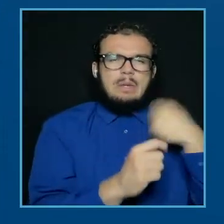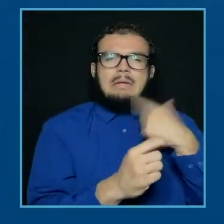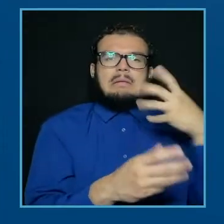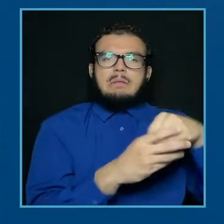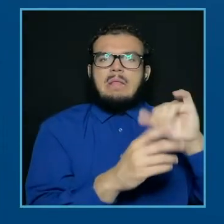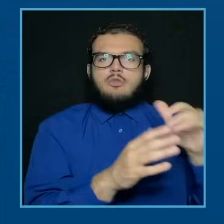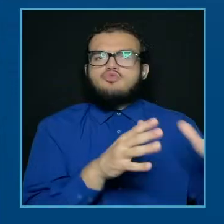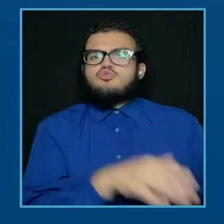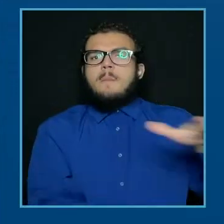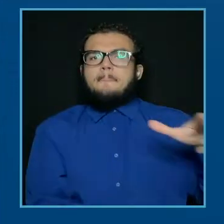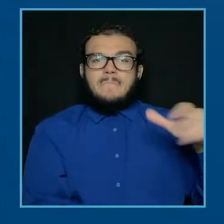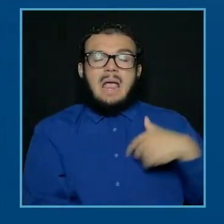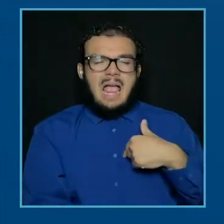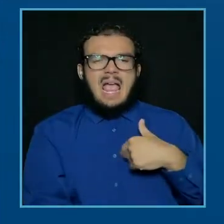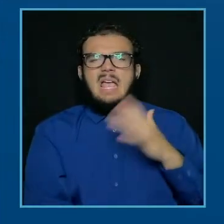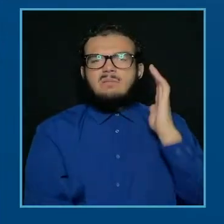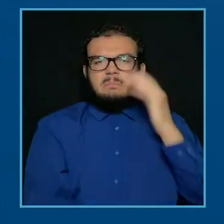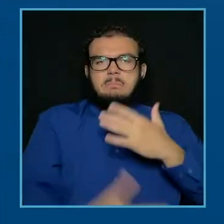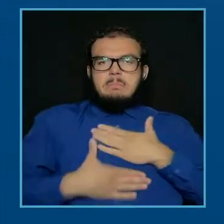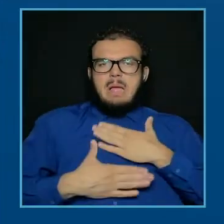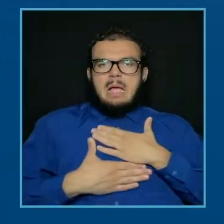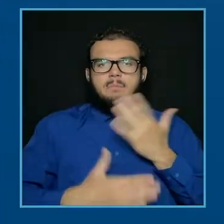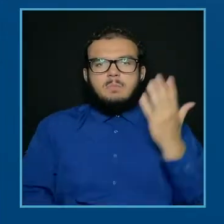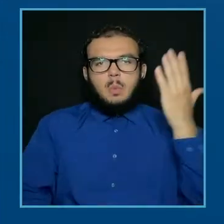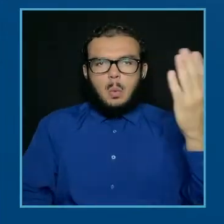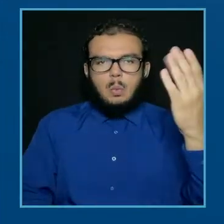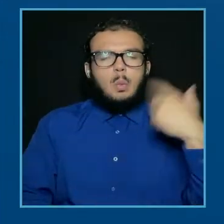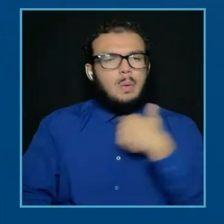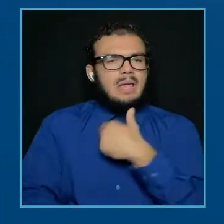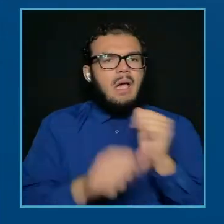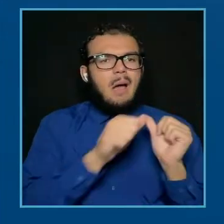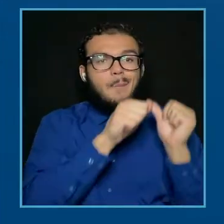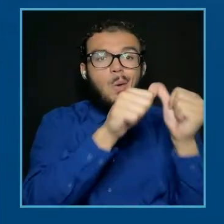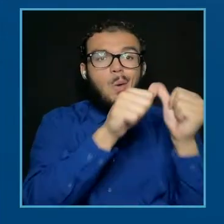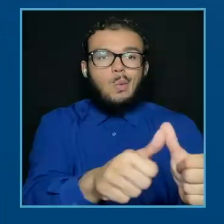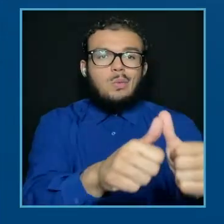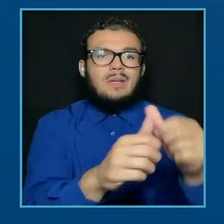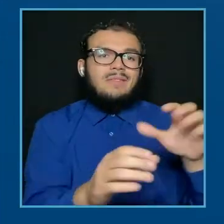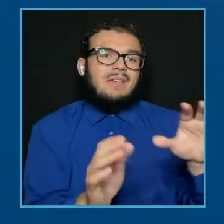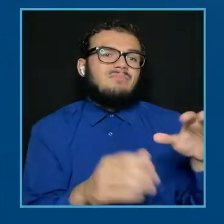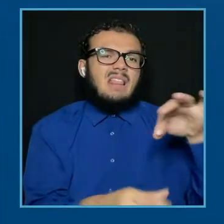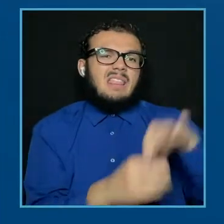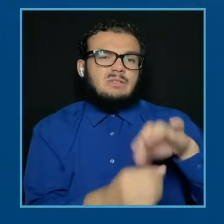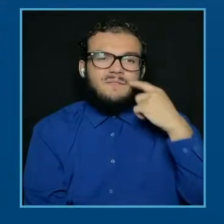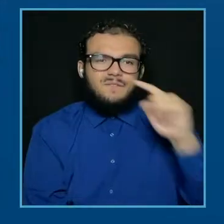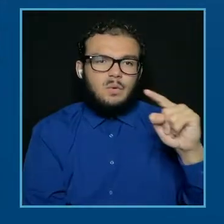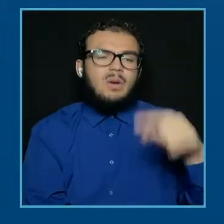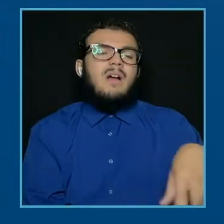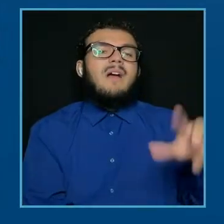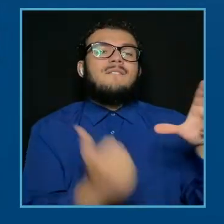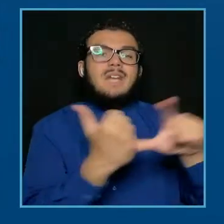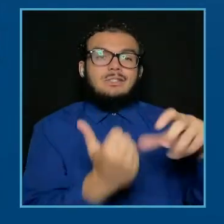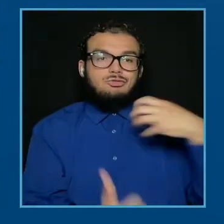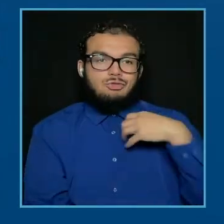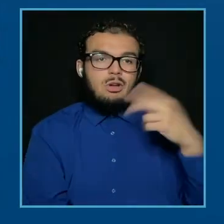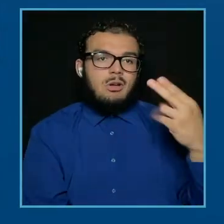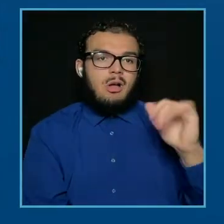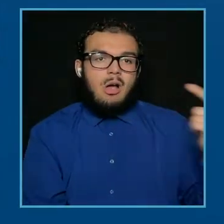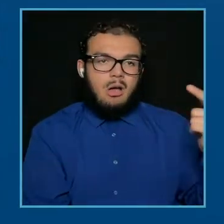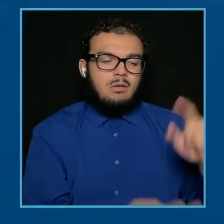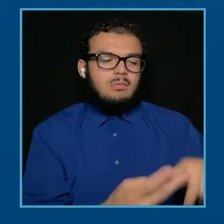I would move that we uphold the election of Vice Chair Hogg and Vice Chair Kenyatta